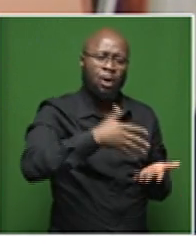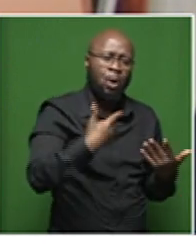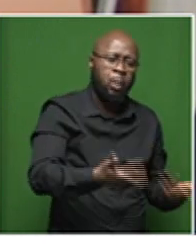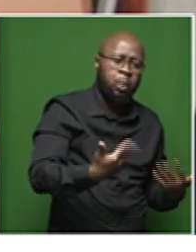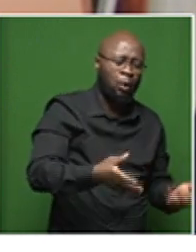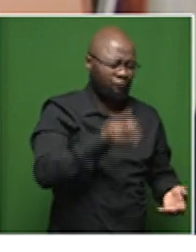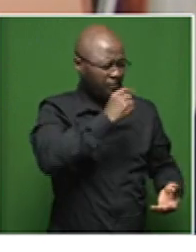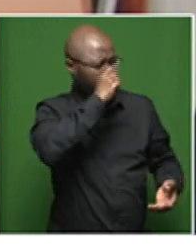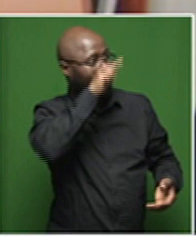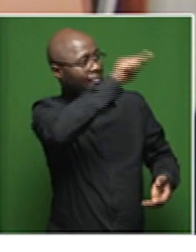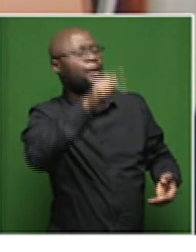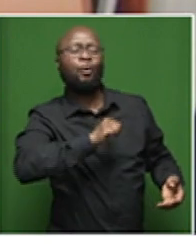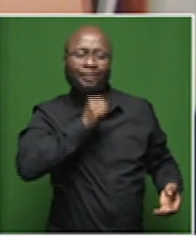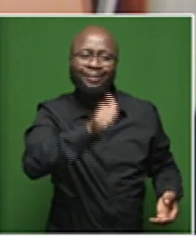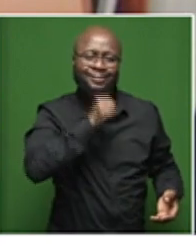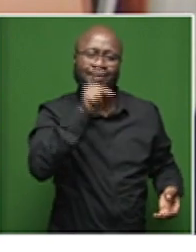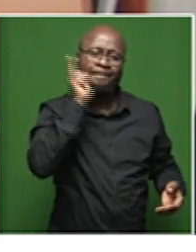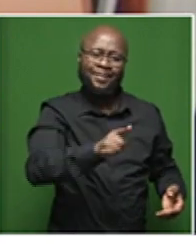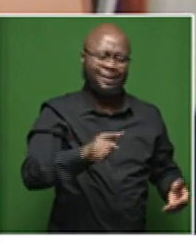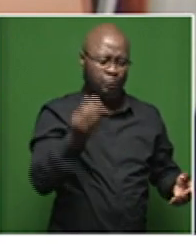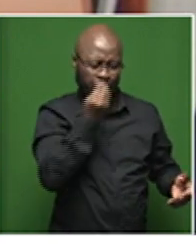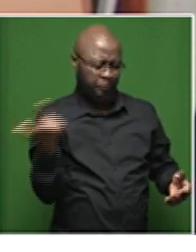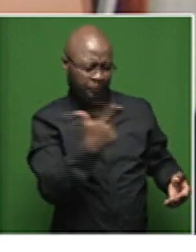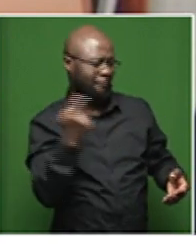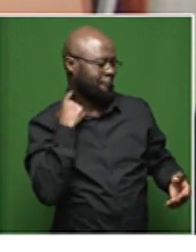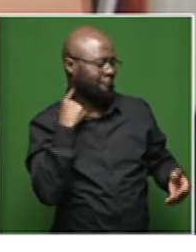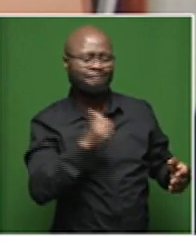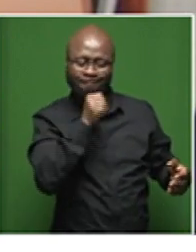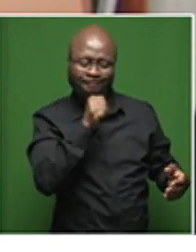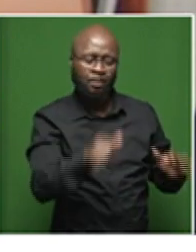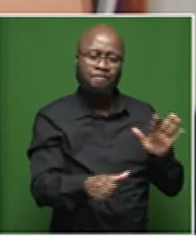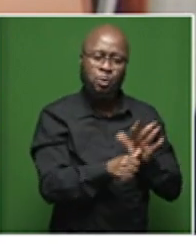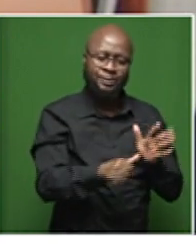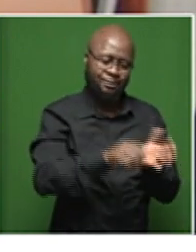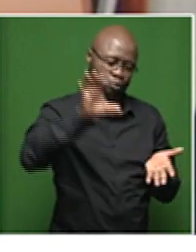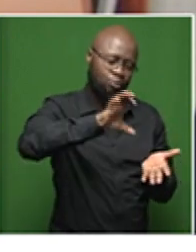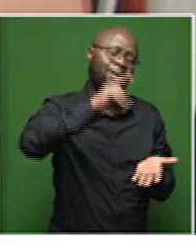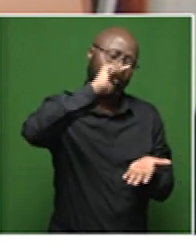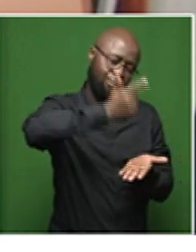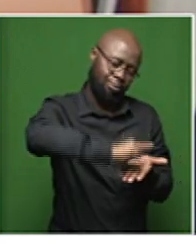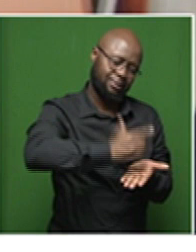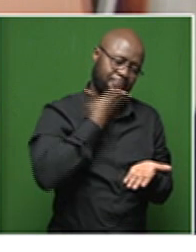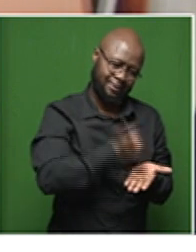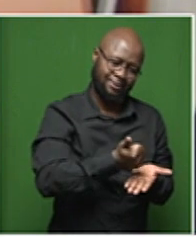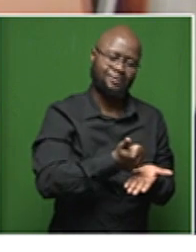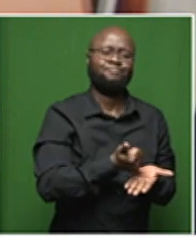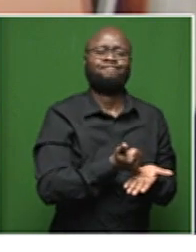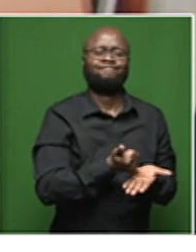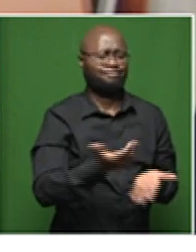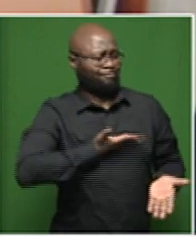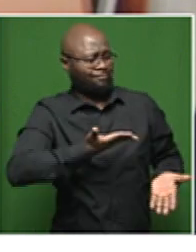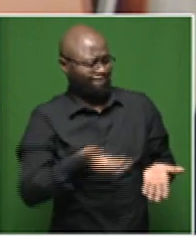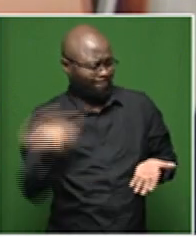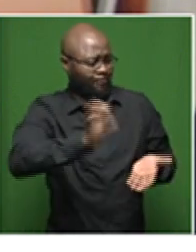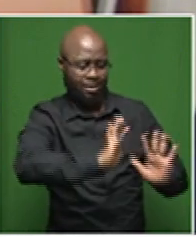in a colorful package, it's still salt, it can still cause problems. Mm. And then excessive alcohol consumption, that